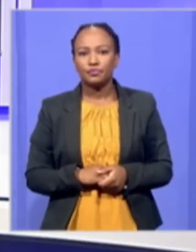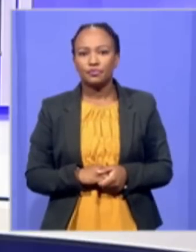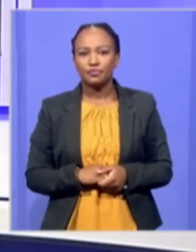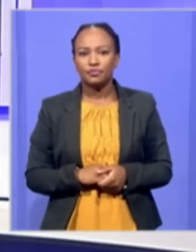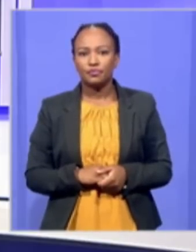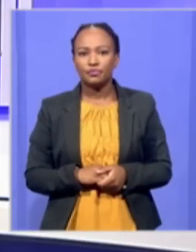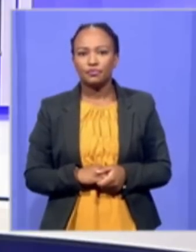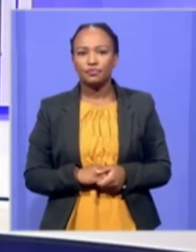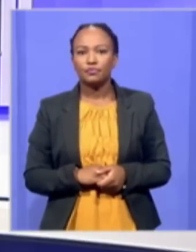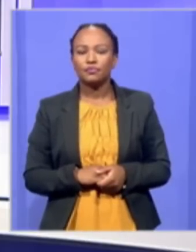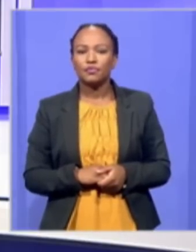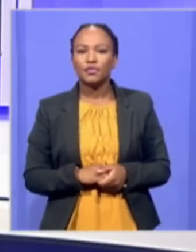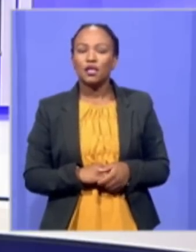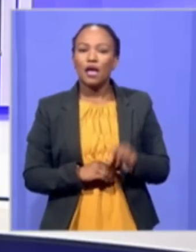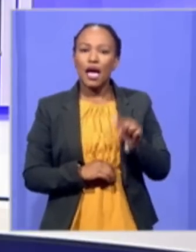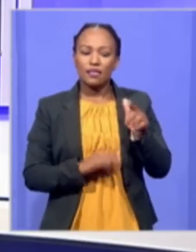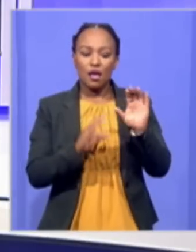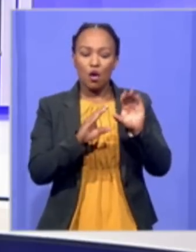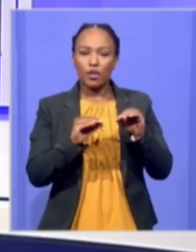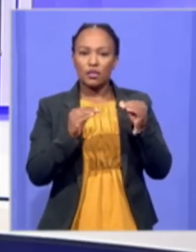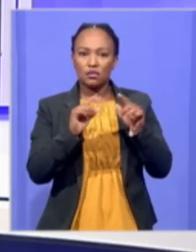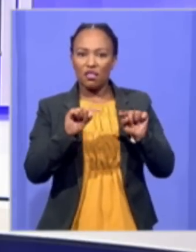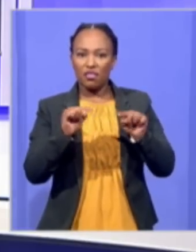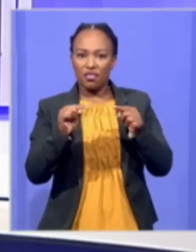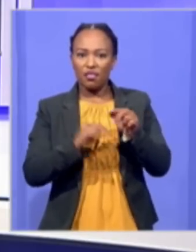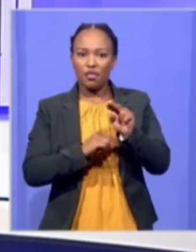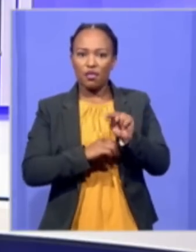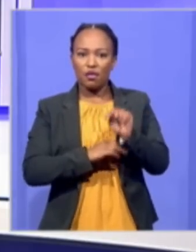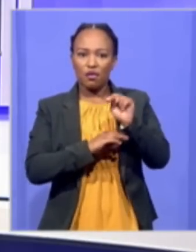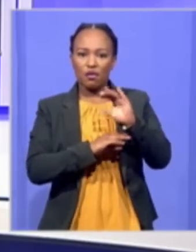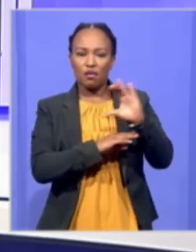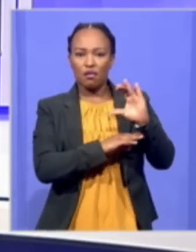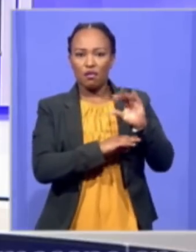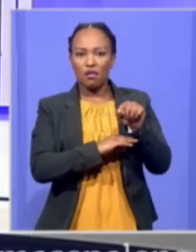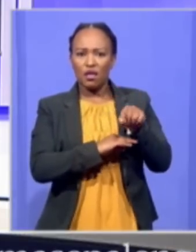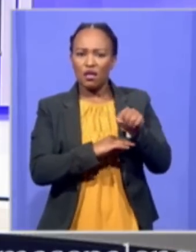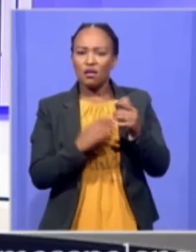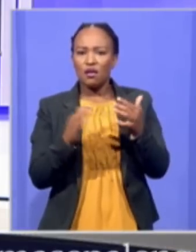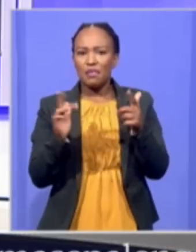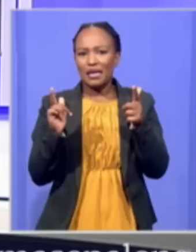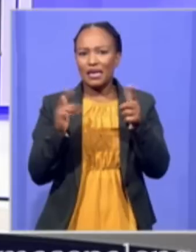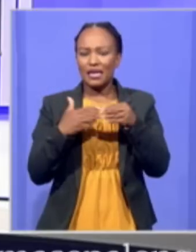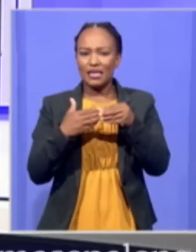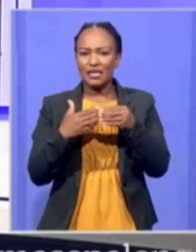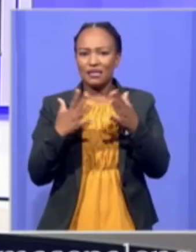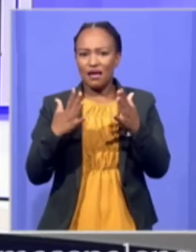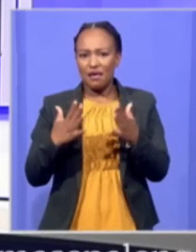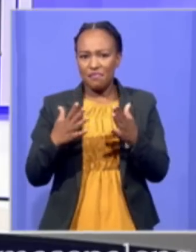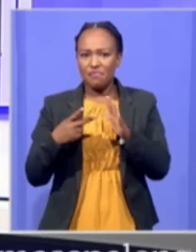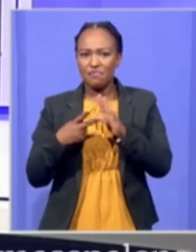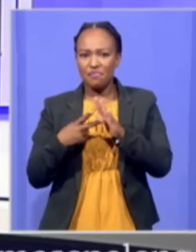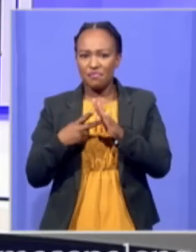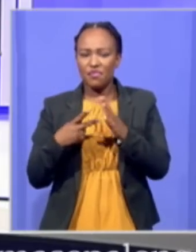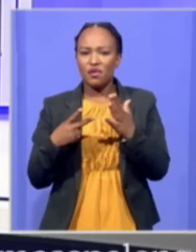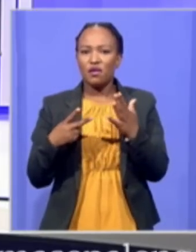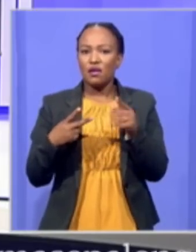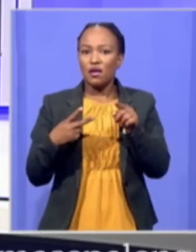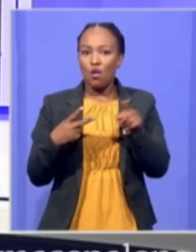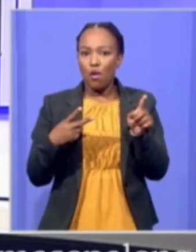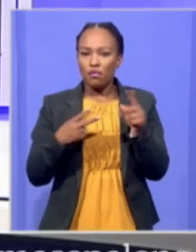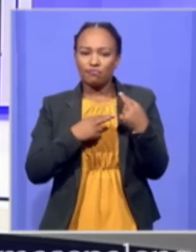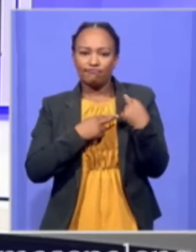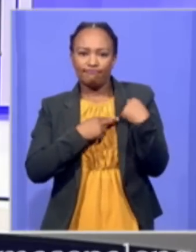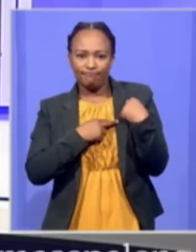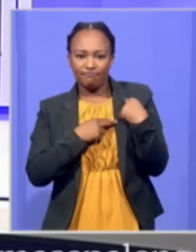Makgotla ganetše kwa Northern Cape a tšweleditše tlhobaelo ka ga taolo ye mpe ya boetapele le tlhokego ya go rwešwa maikarabelo e lego